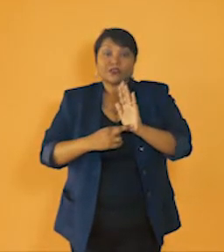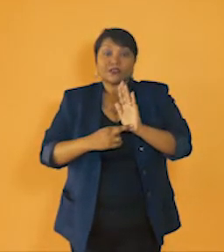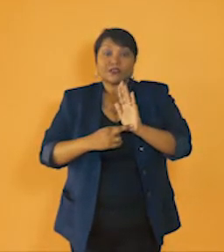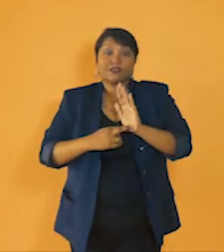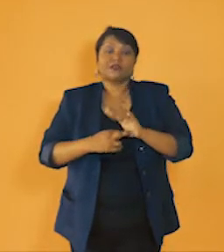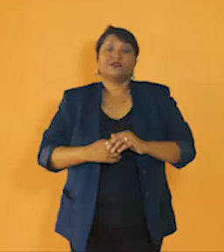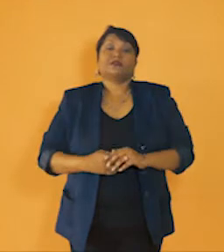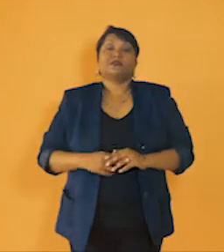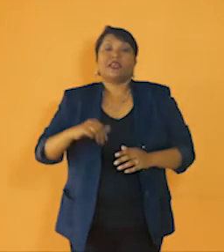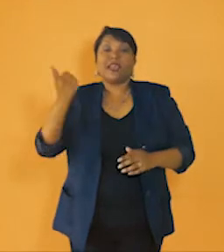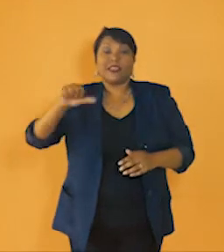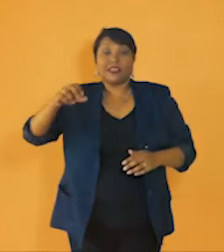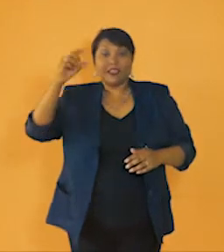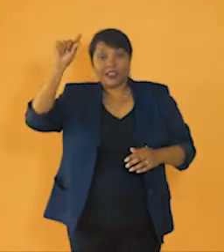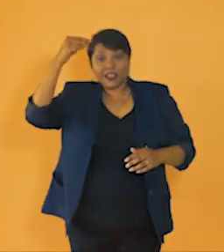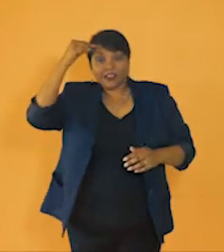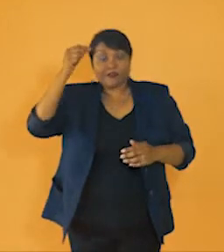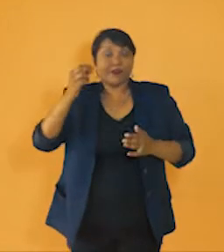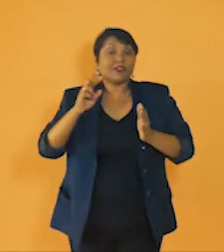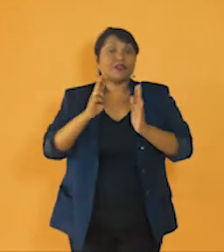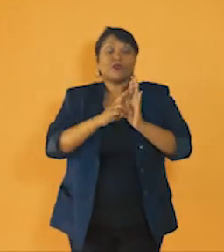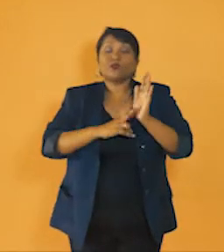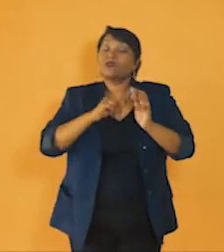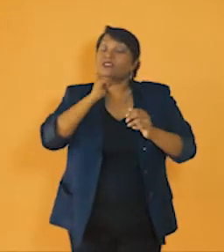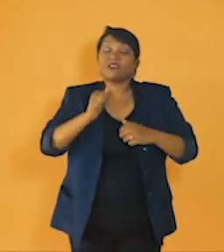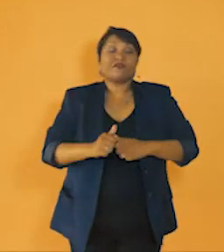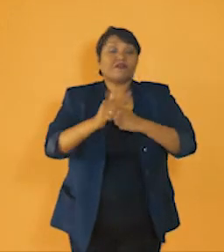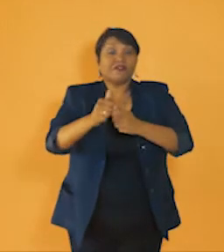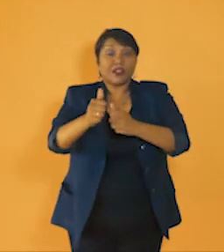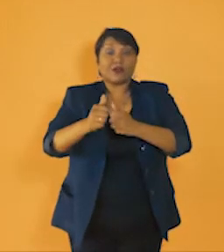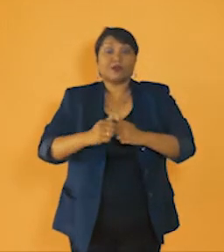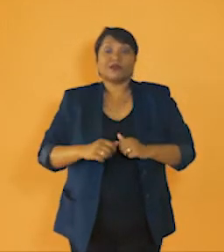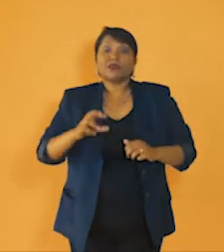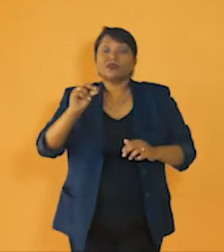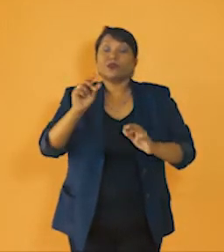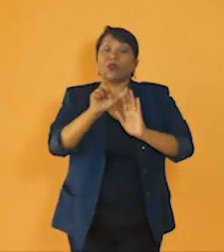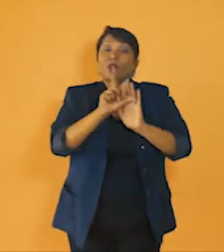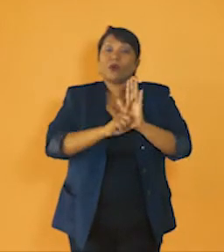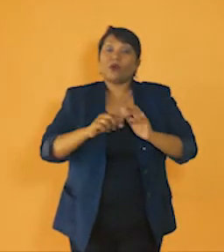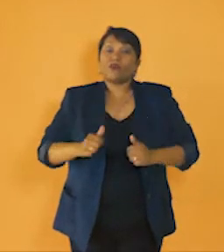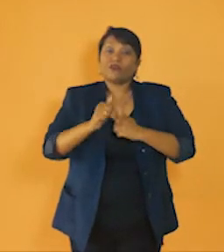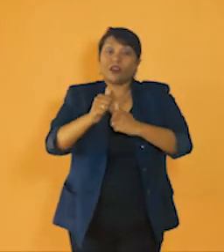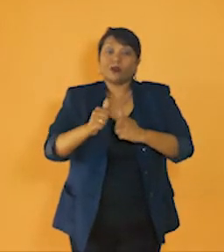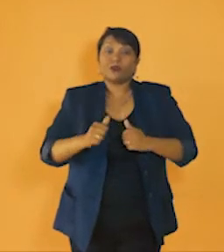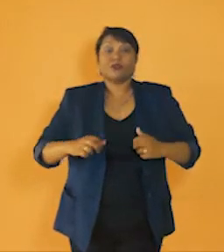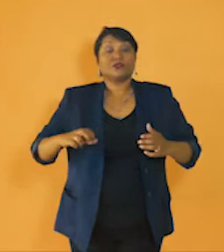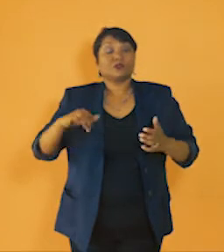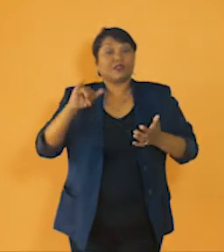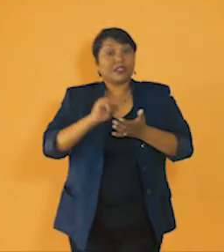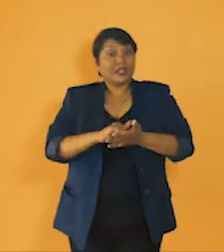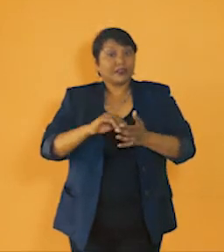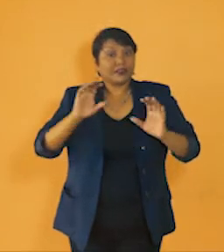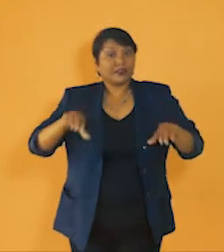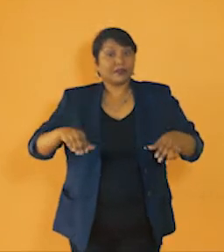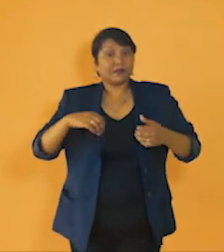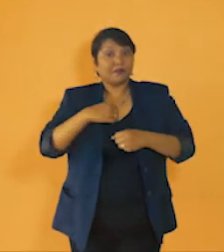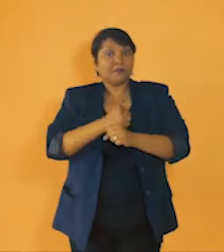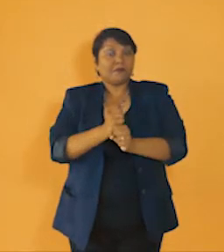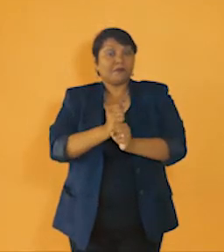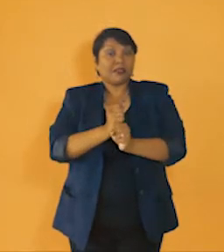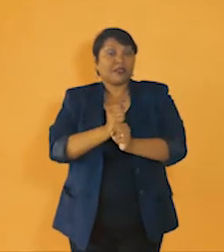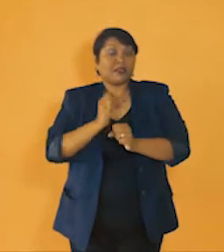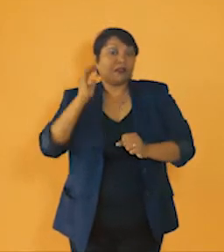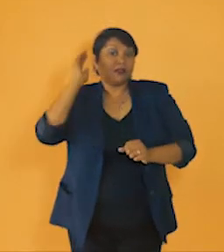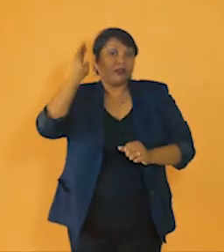business. I mean, just reading it out loud sounds obscene. And what we're going to find here in Trinidad is